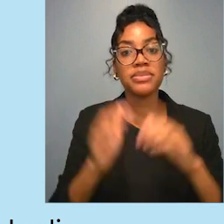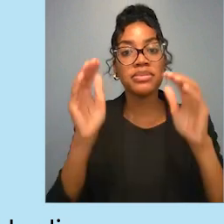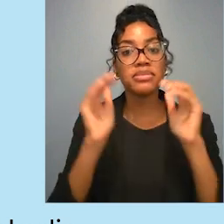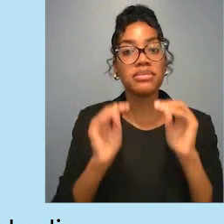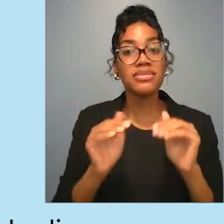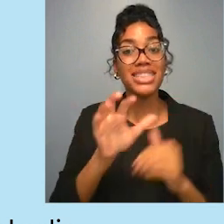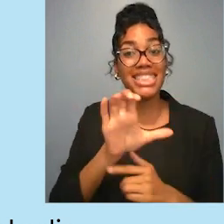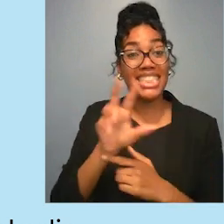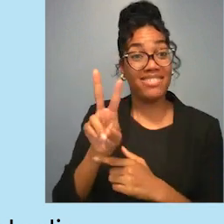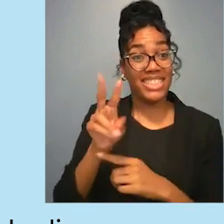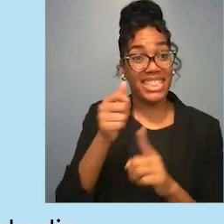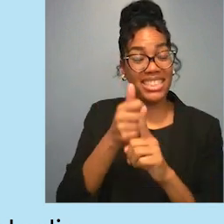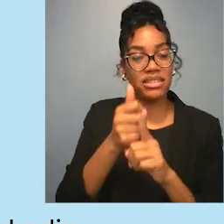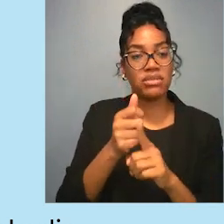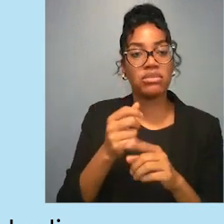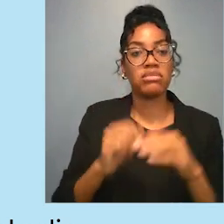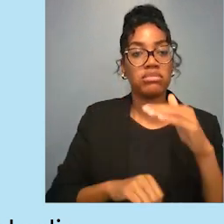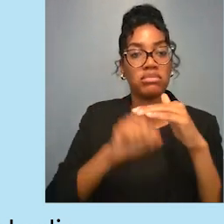so use your space wisely.